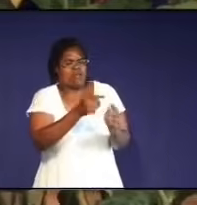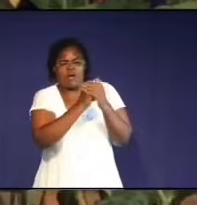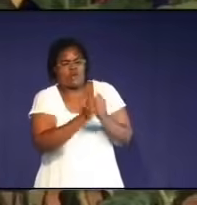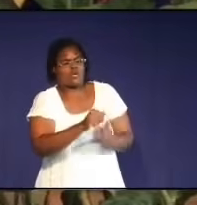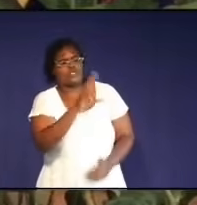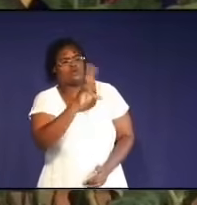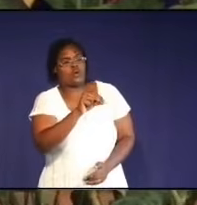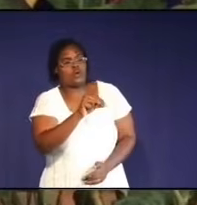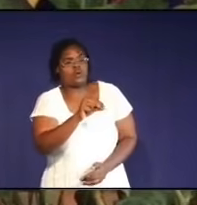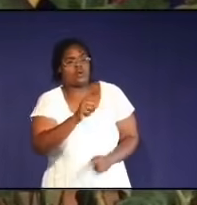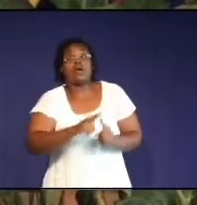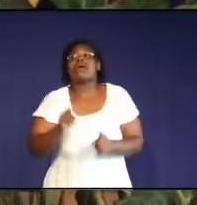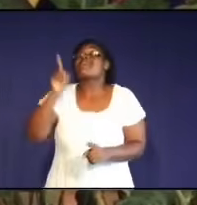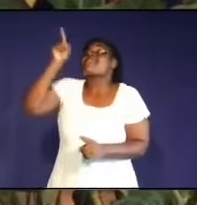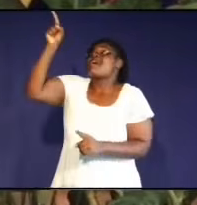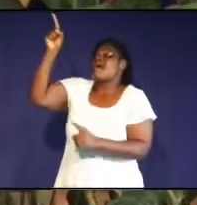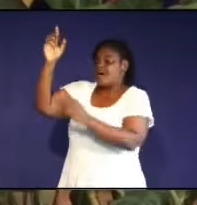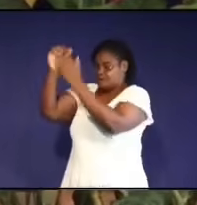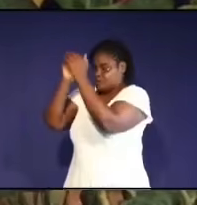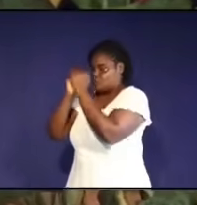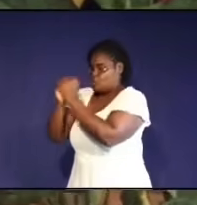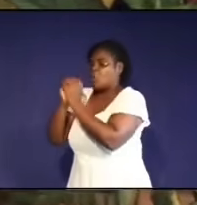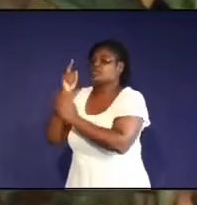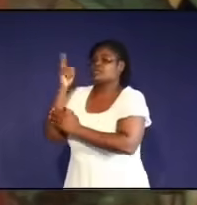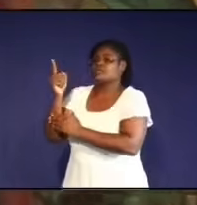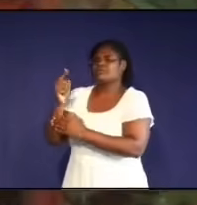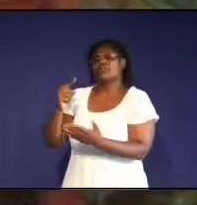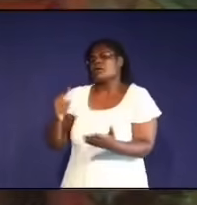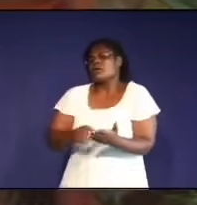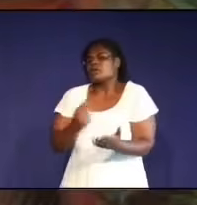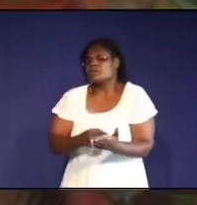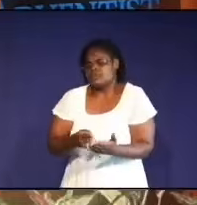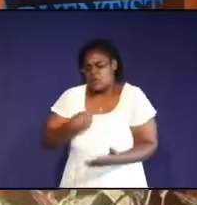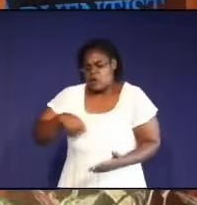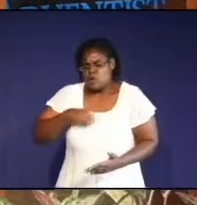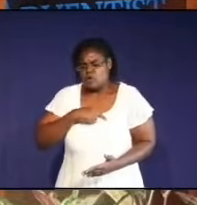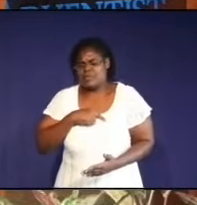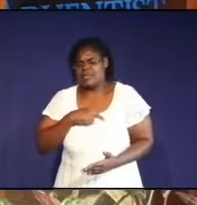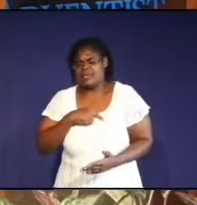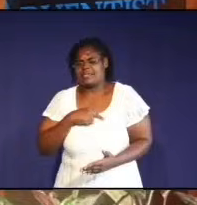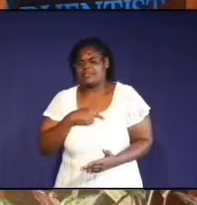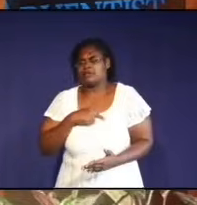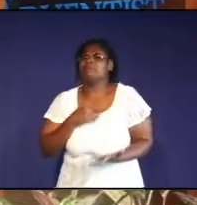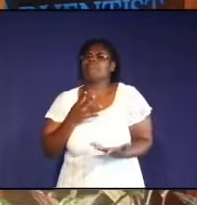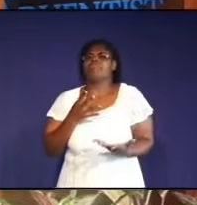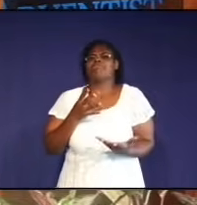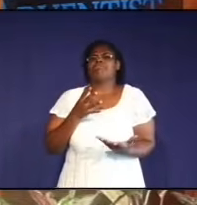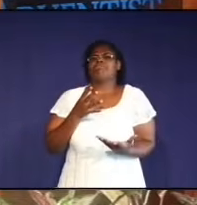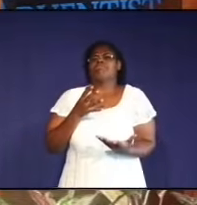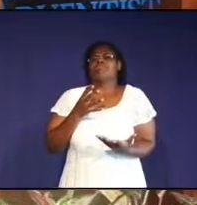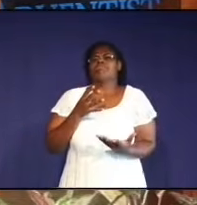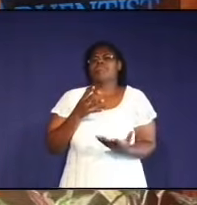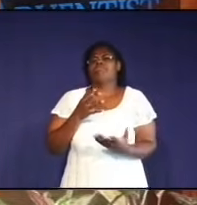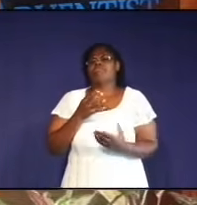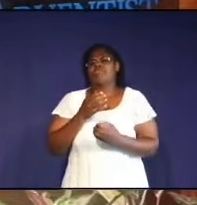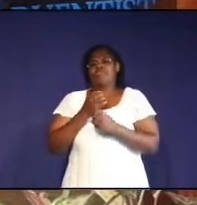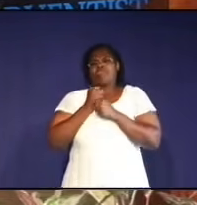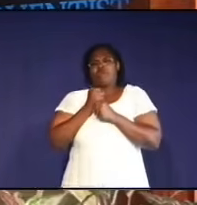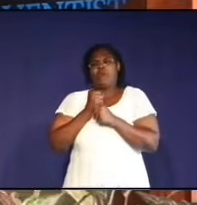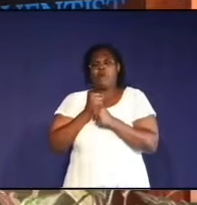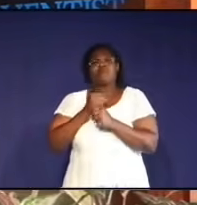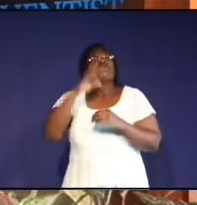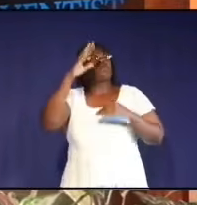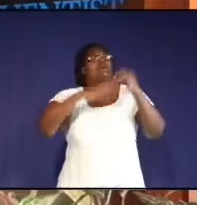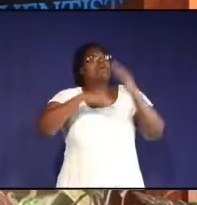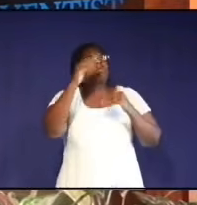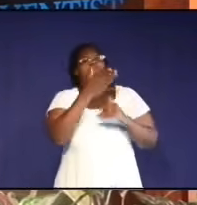is. And sometimes we get so caught up with the temple, with the